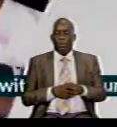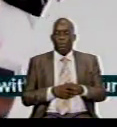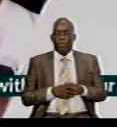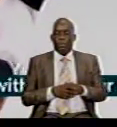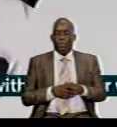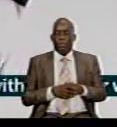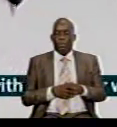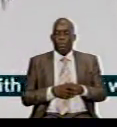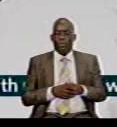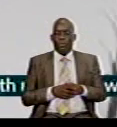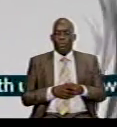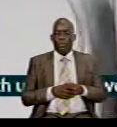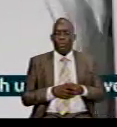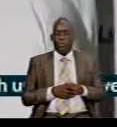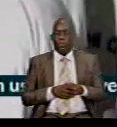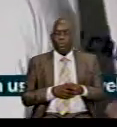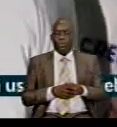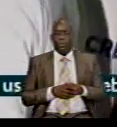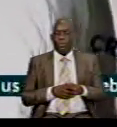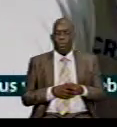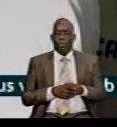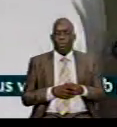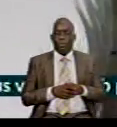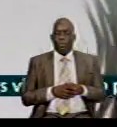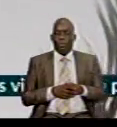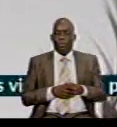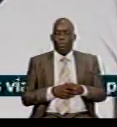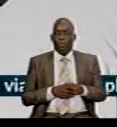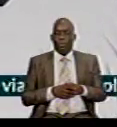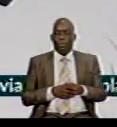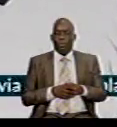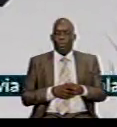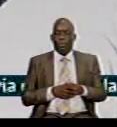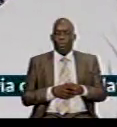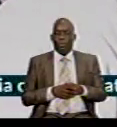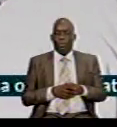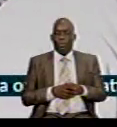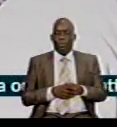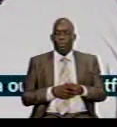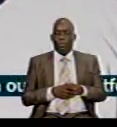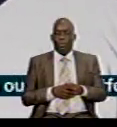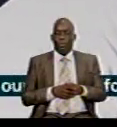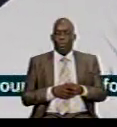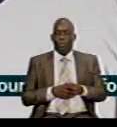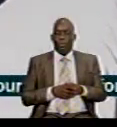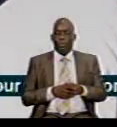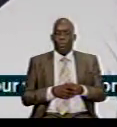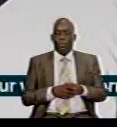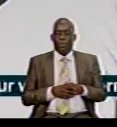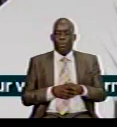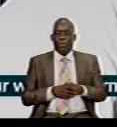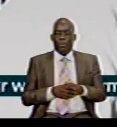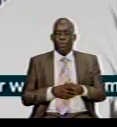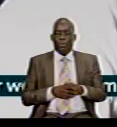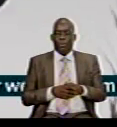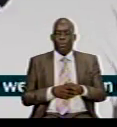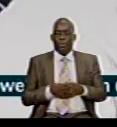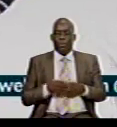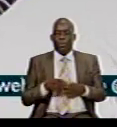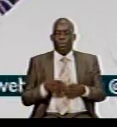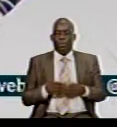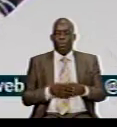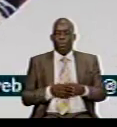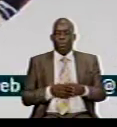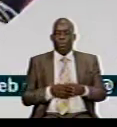The next one, God has delivered from a wheelchair. La prochaine personne dont on a soulevé la chaise. Good evening. My